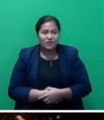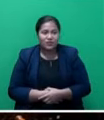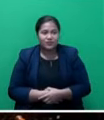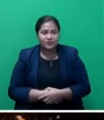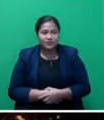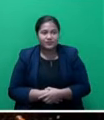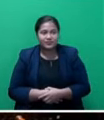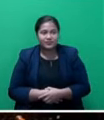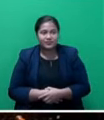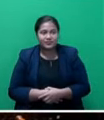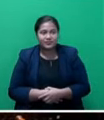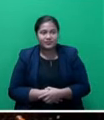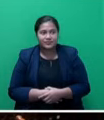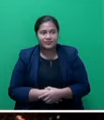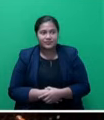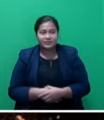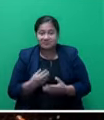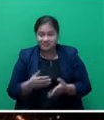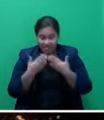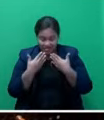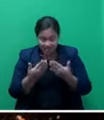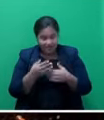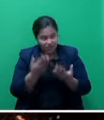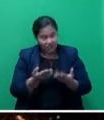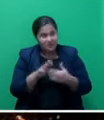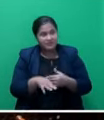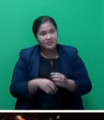I thank the Honourable Member.